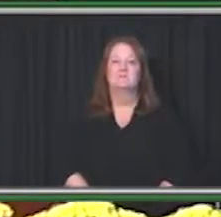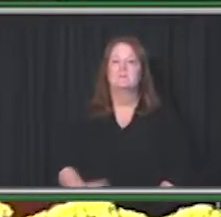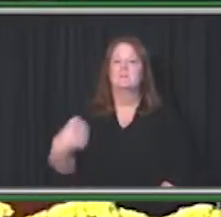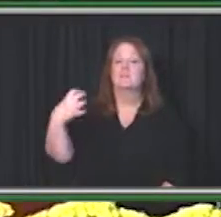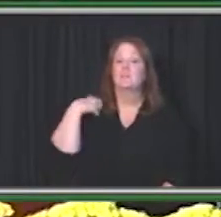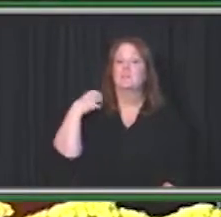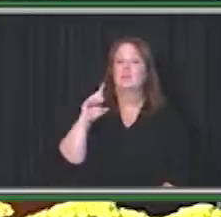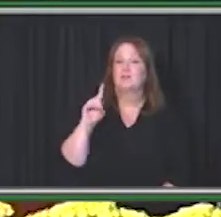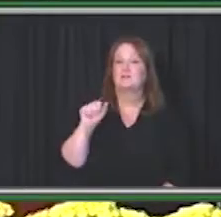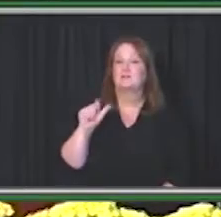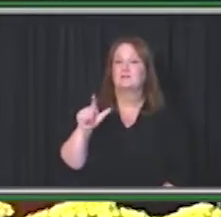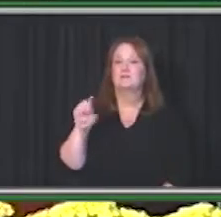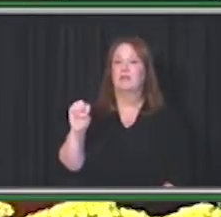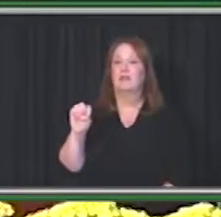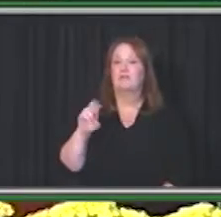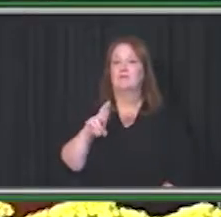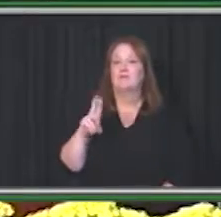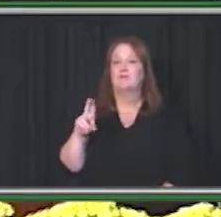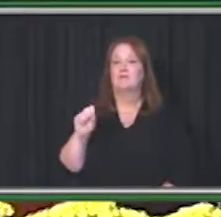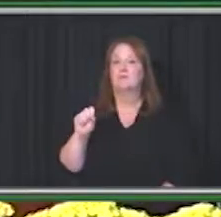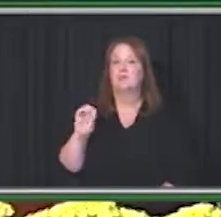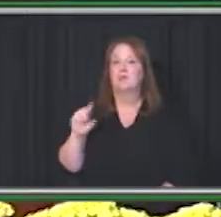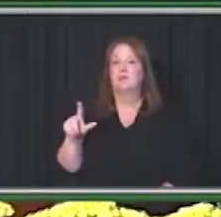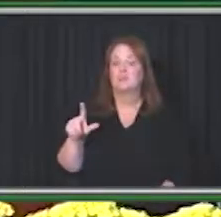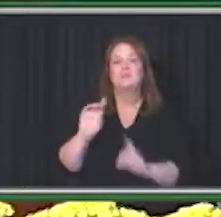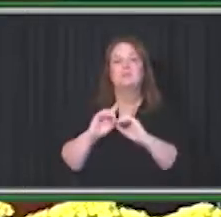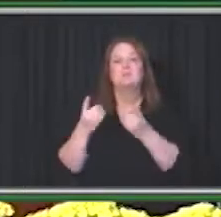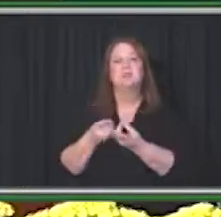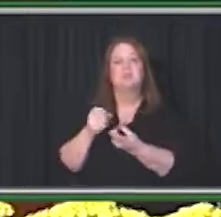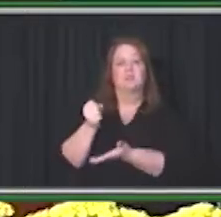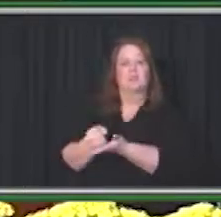Chair Dale Russell, Division of Social Work.